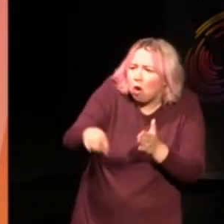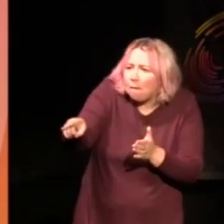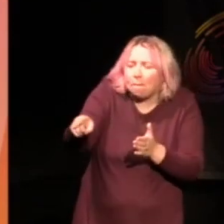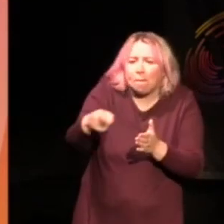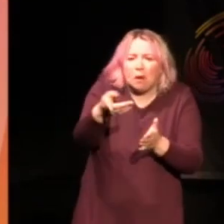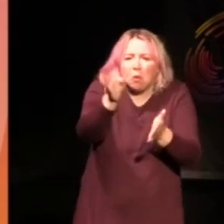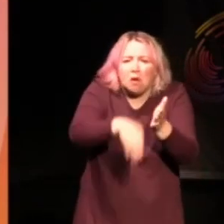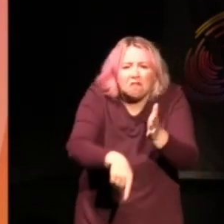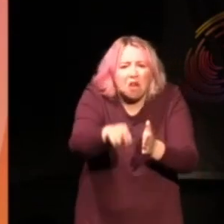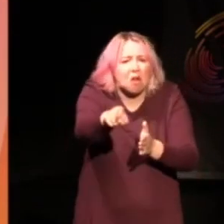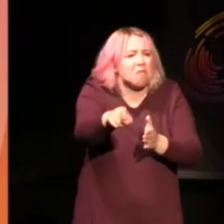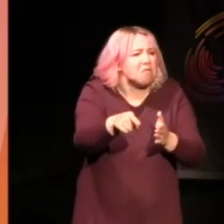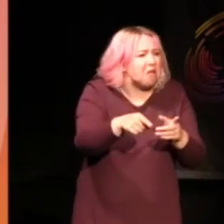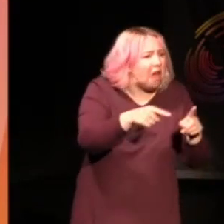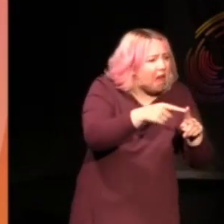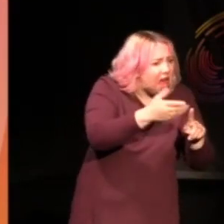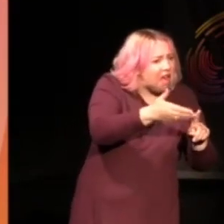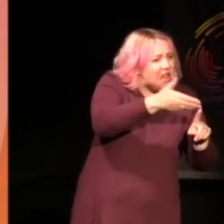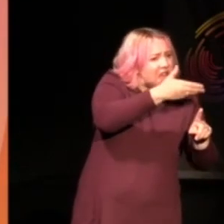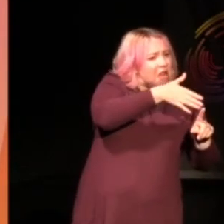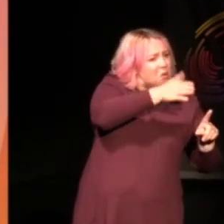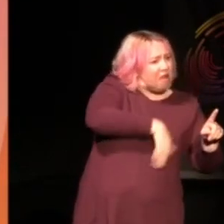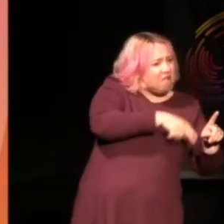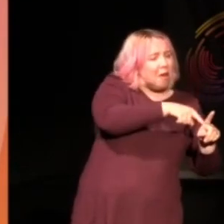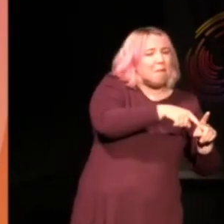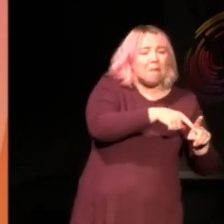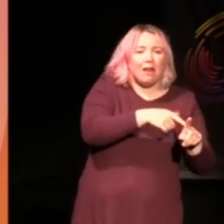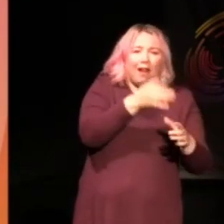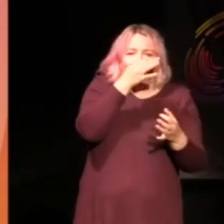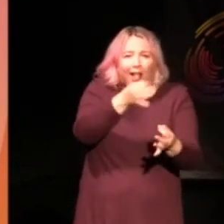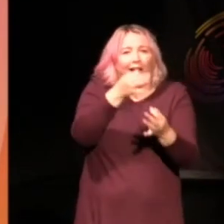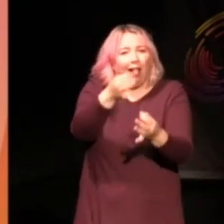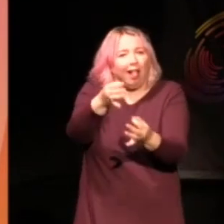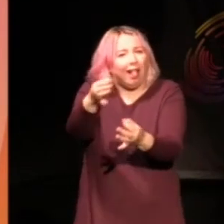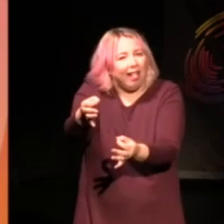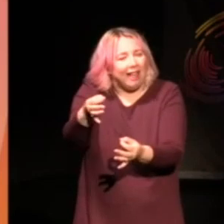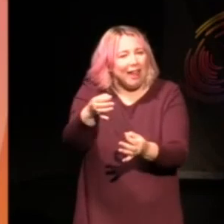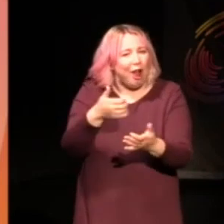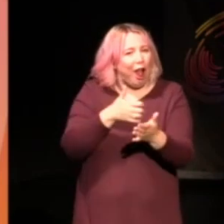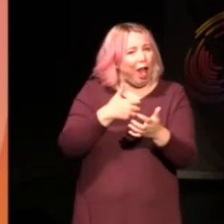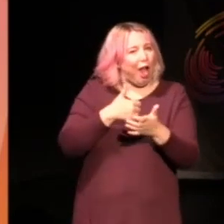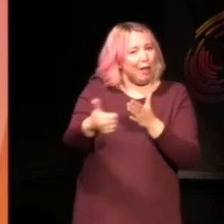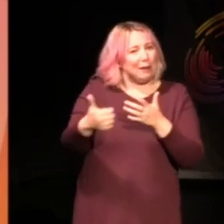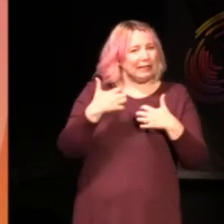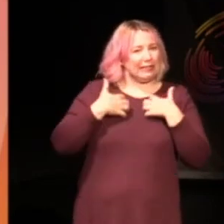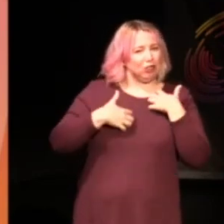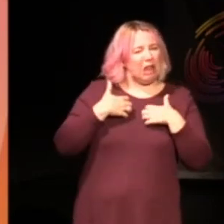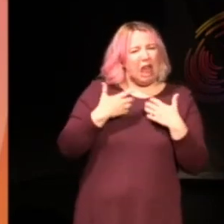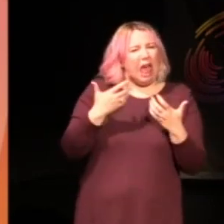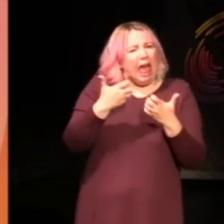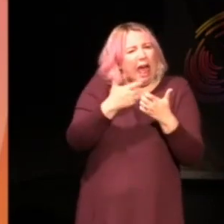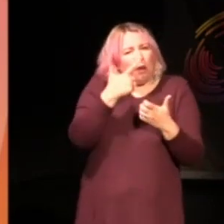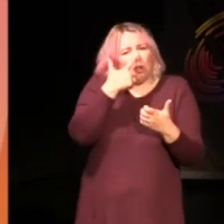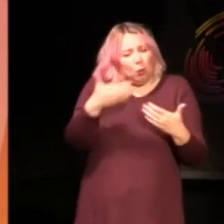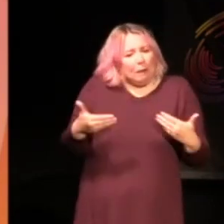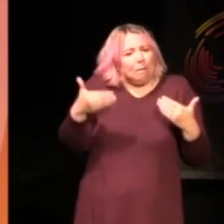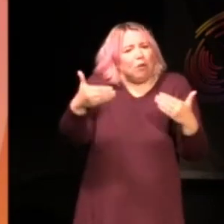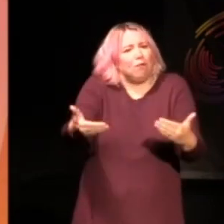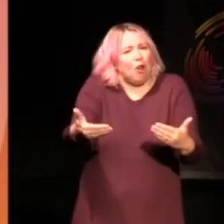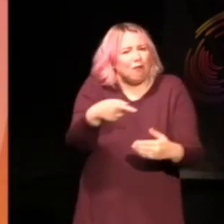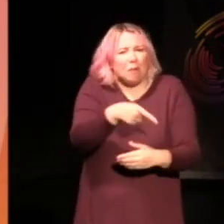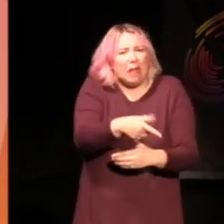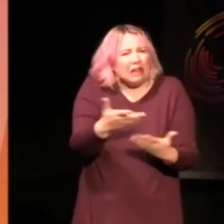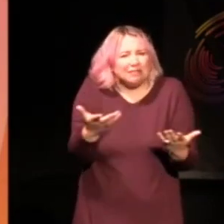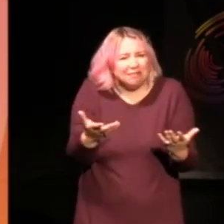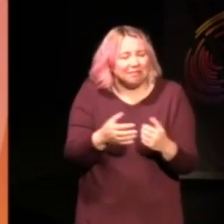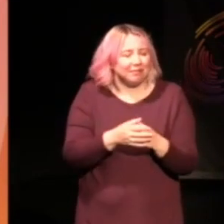travel restrictions, now people are less moving easily. Yeah. Where do you see us going from that? That's beautiful. Thank you.